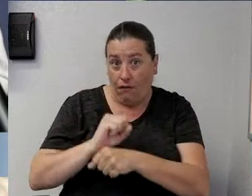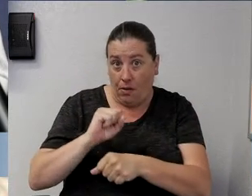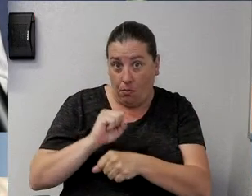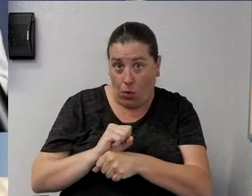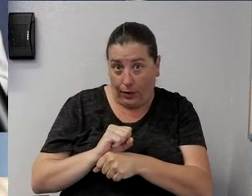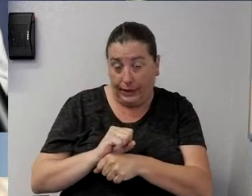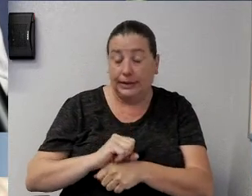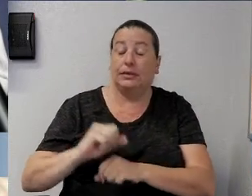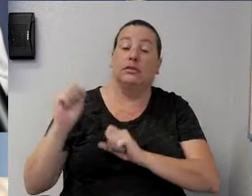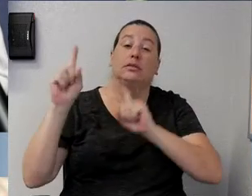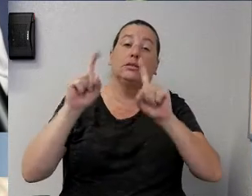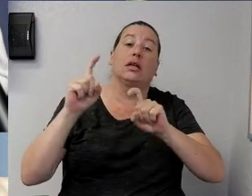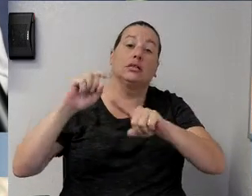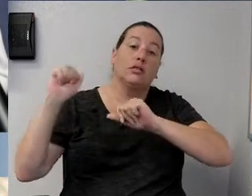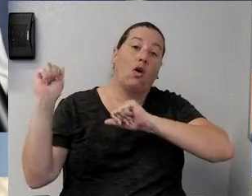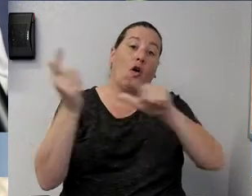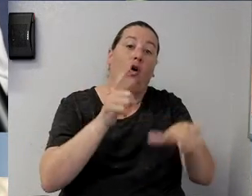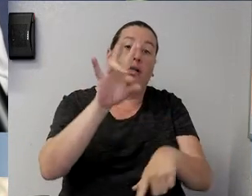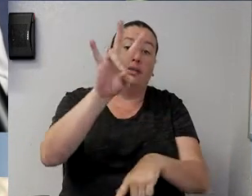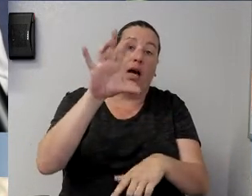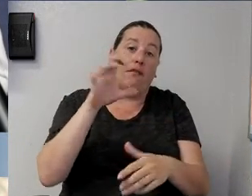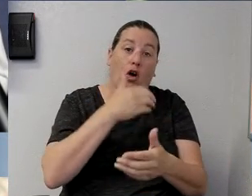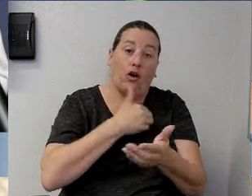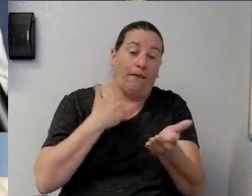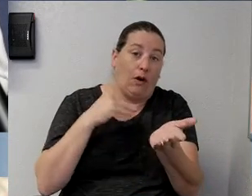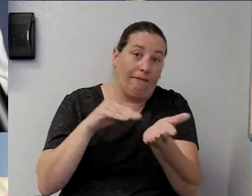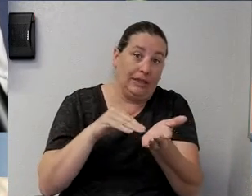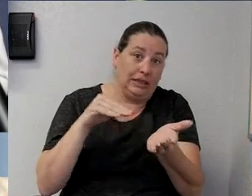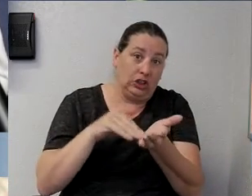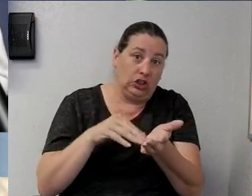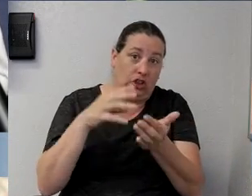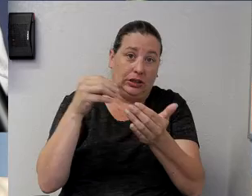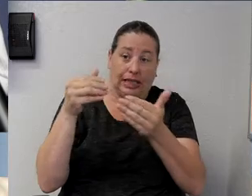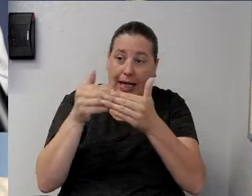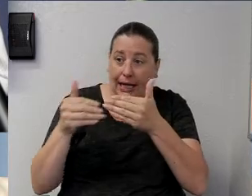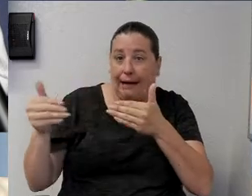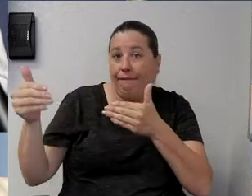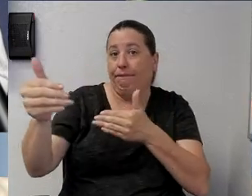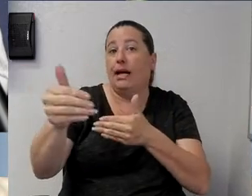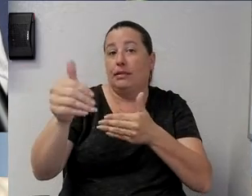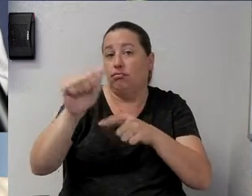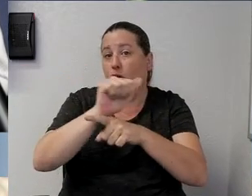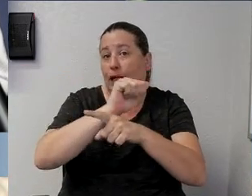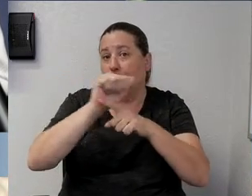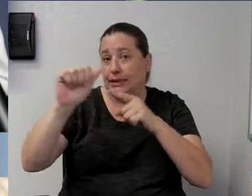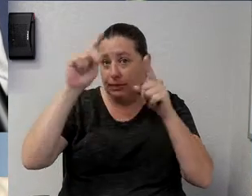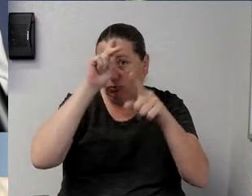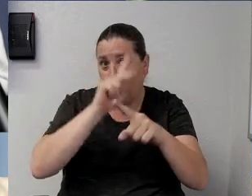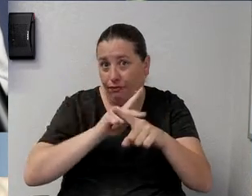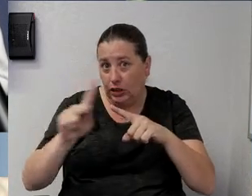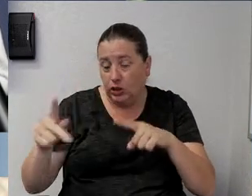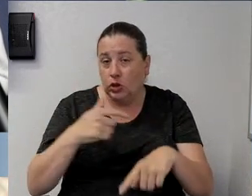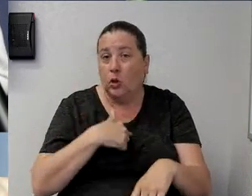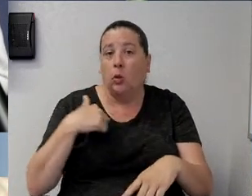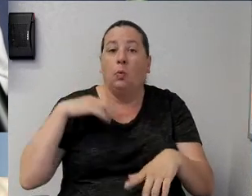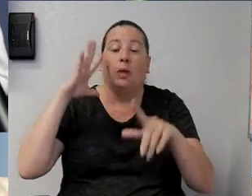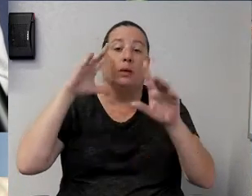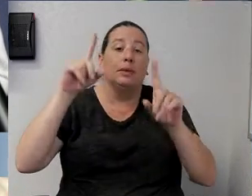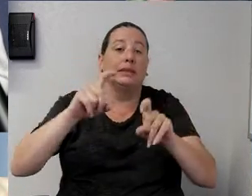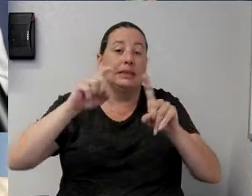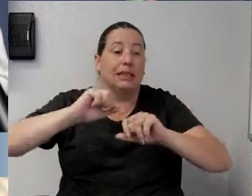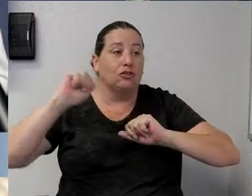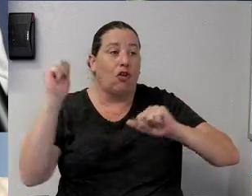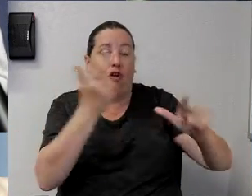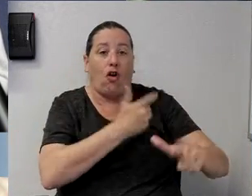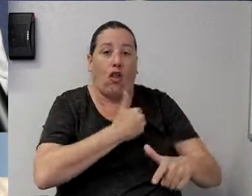all 700 of our physicians and advanced practice professionals. We're going to test all of our residents. So